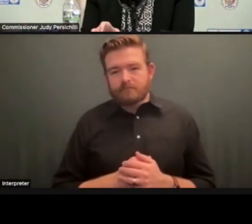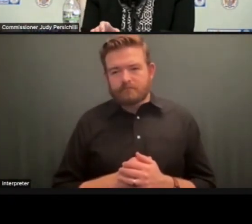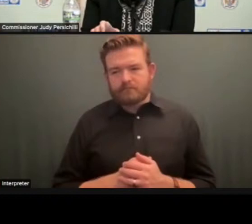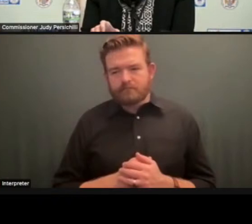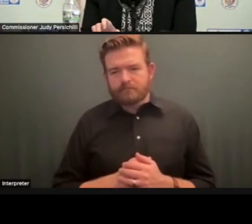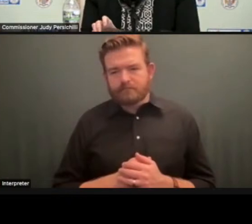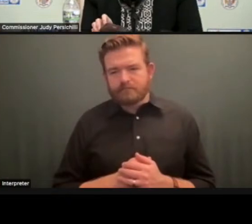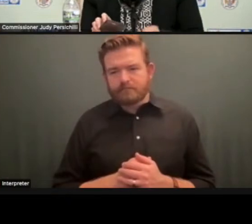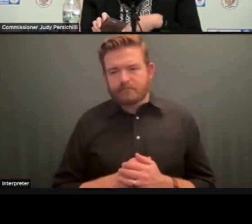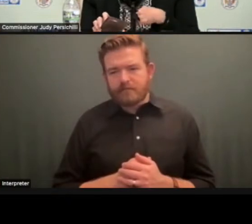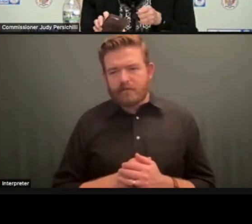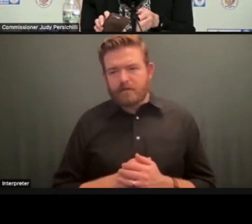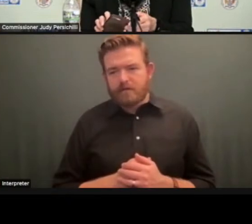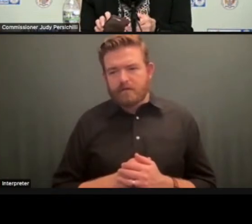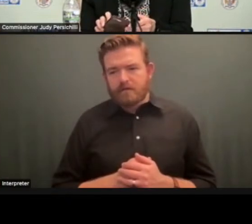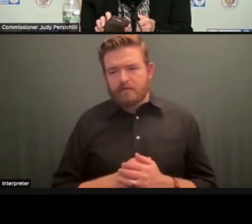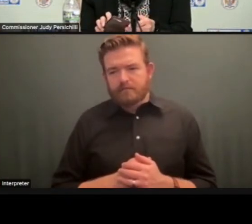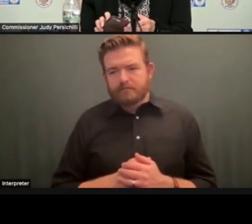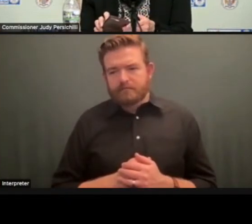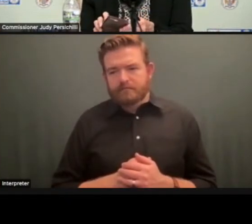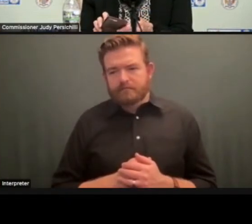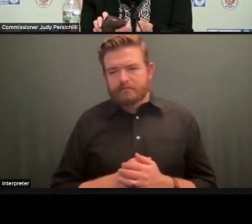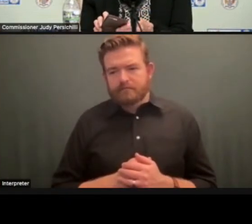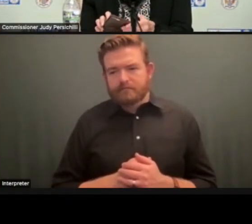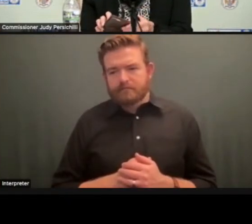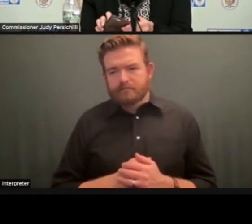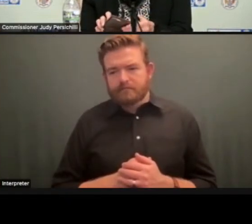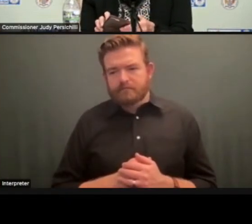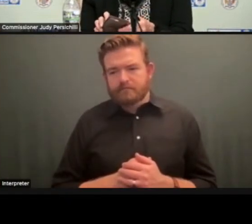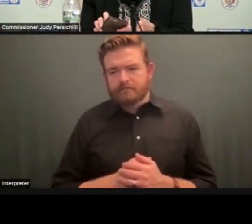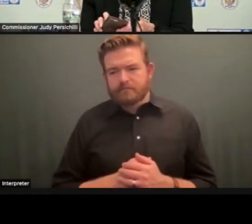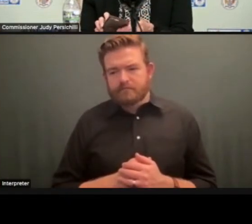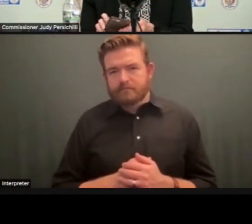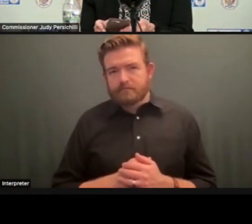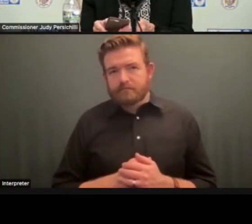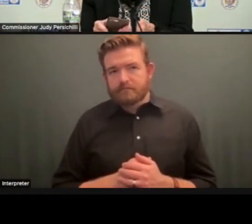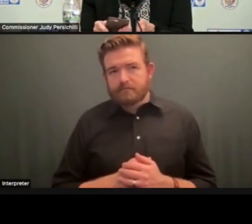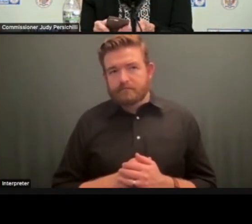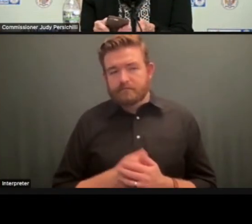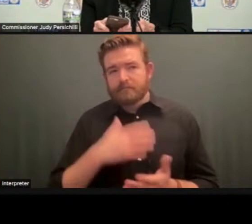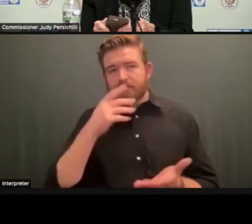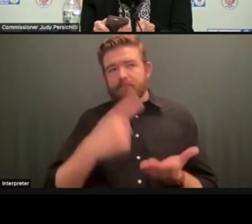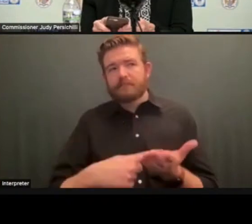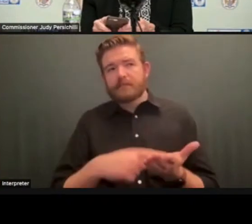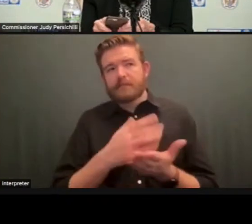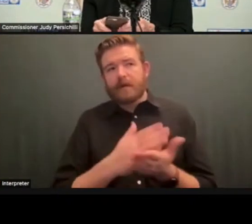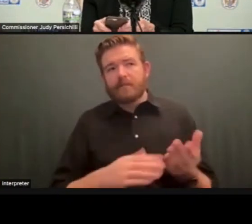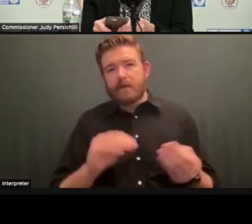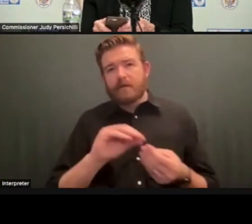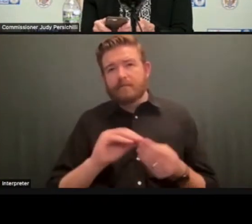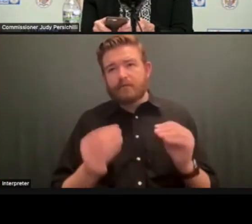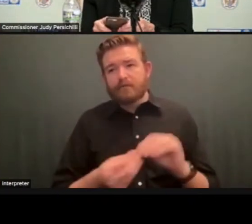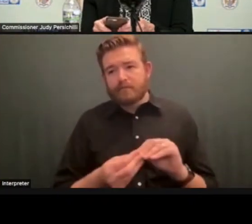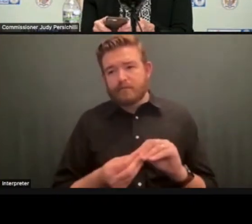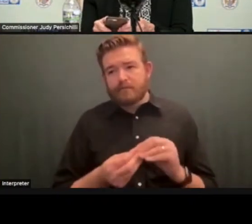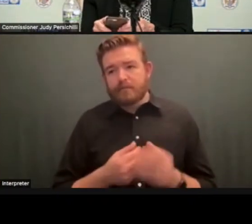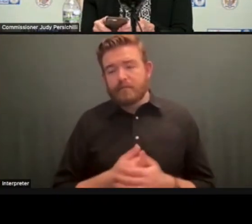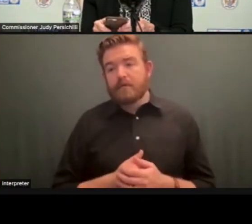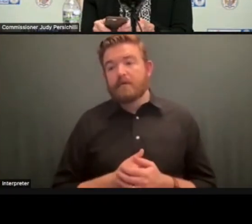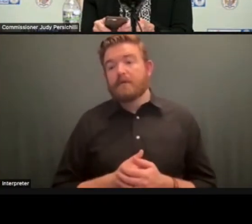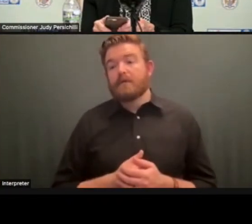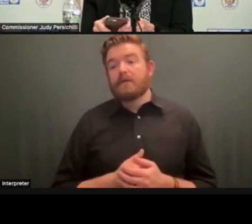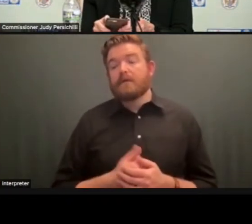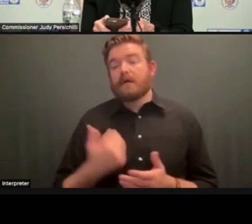but I do want to review a couple of numbers. We have this one I went through earlier. We have